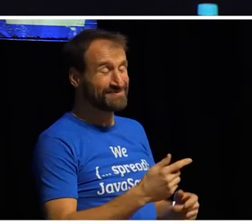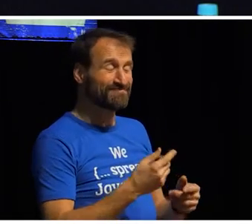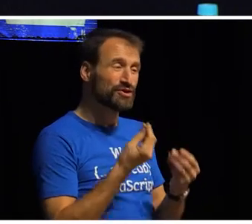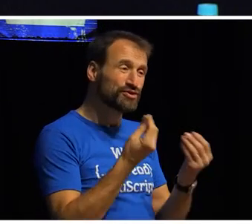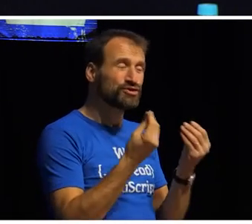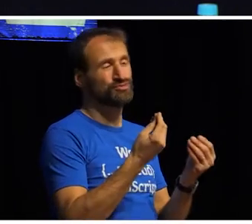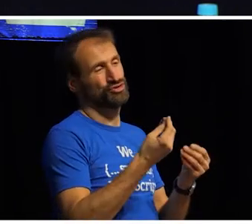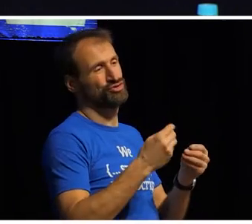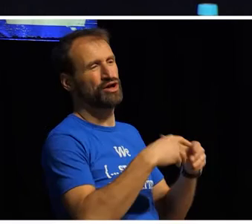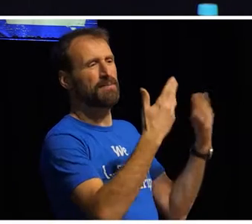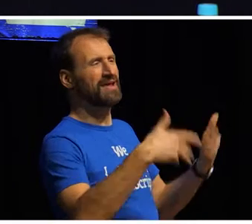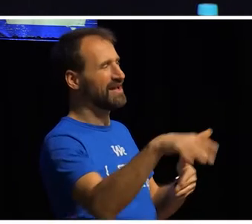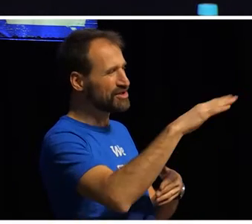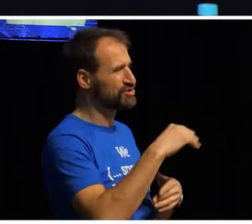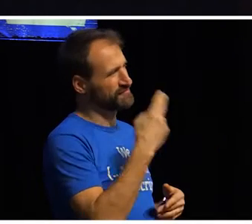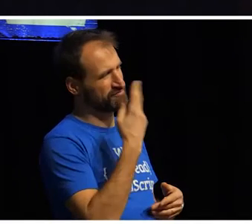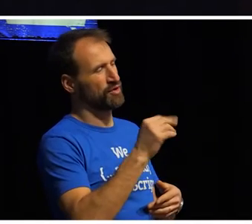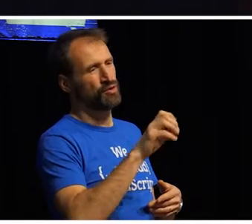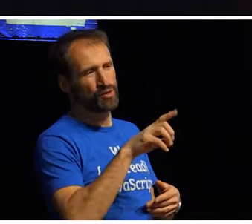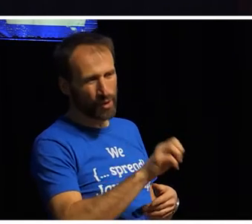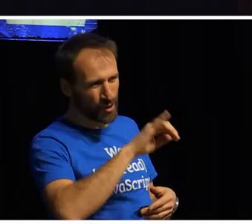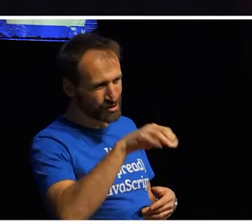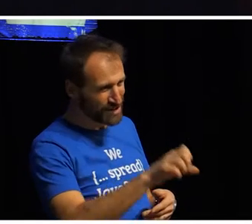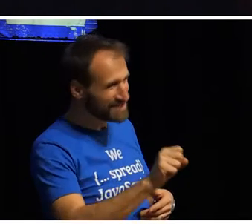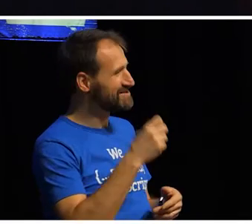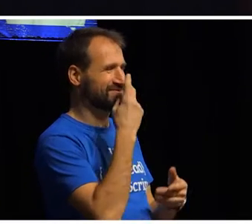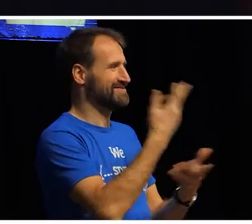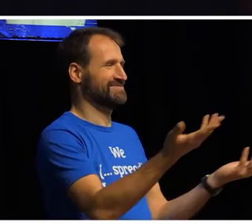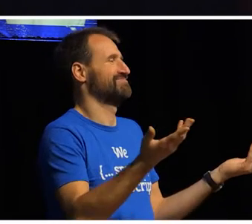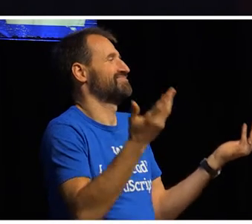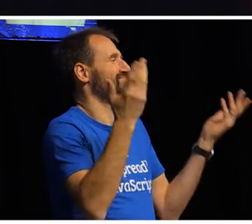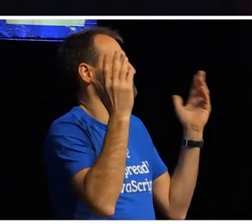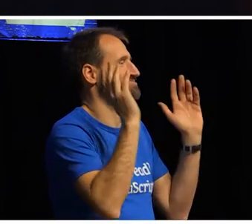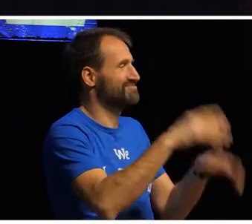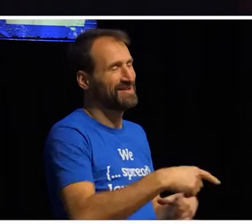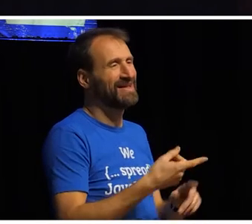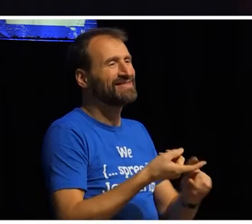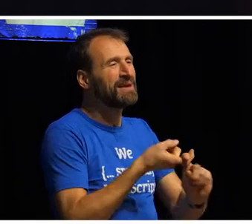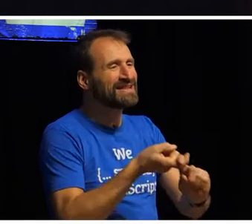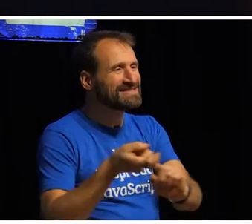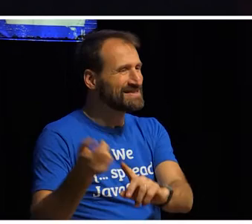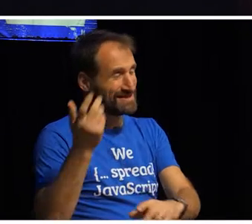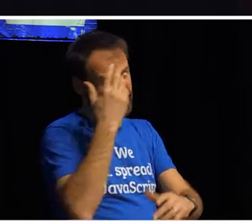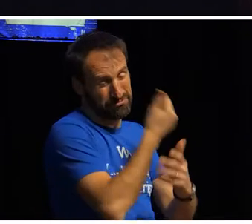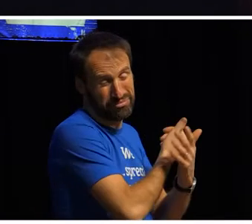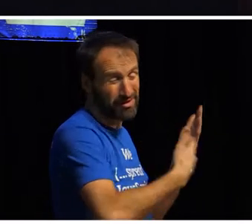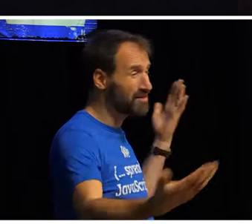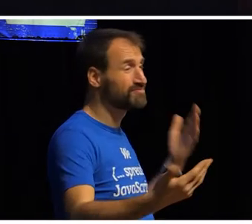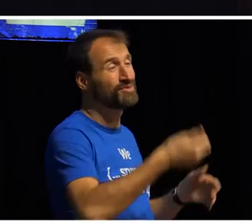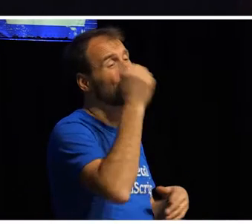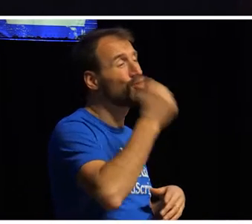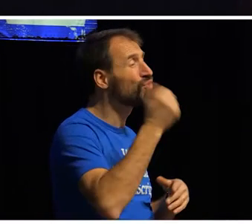but this is increasingly the pattern in in front and JavaScript as well has a ton of dependencies hundreds oftentimes thousands one study put it at